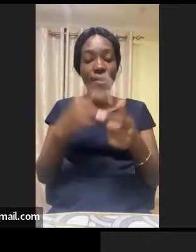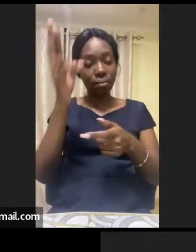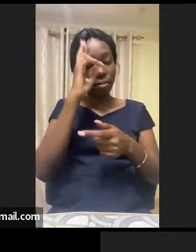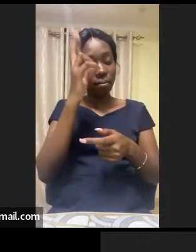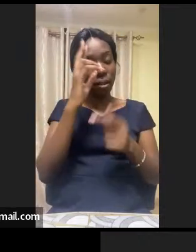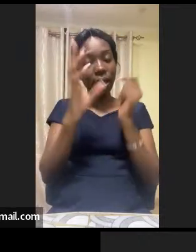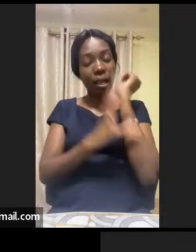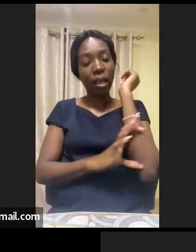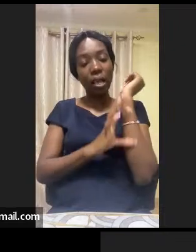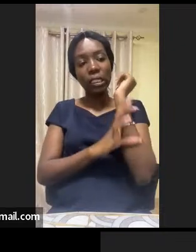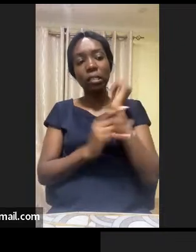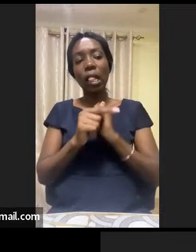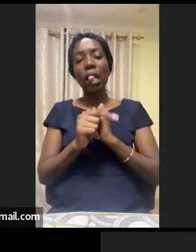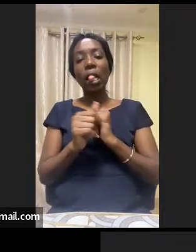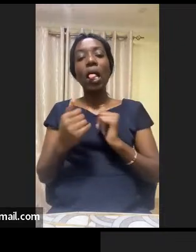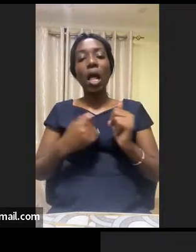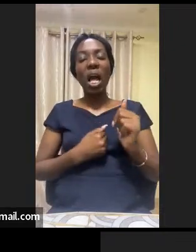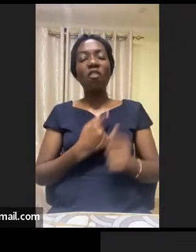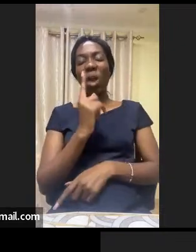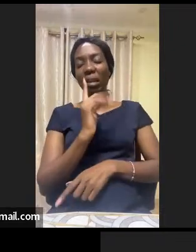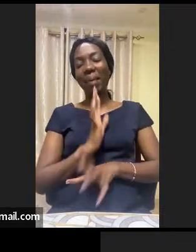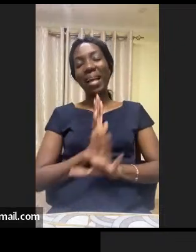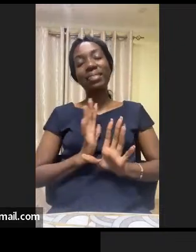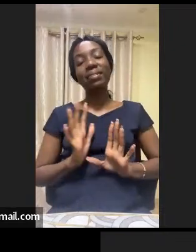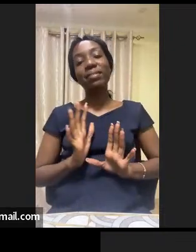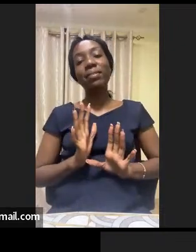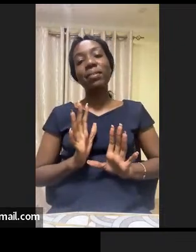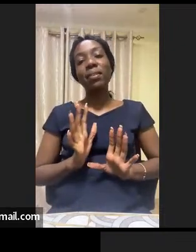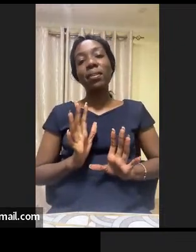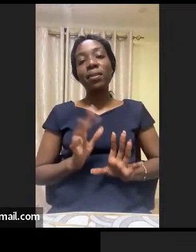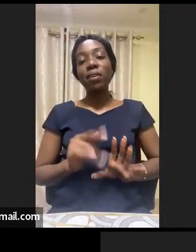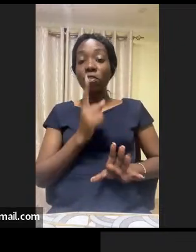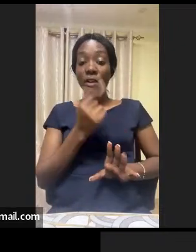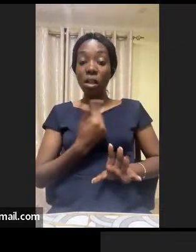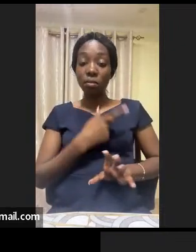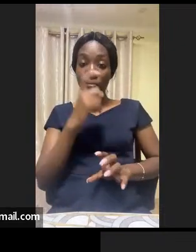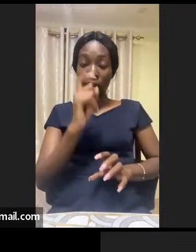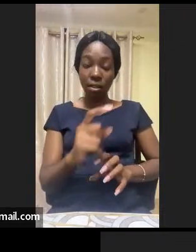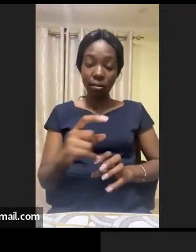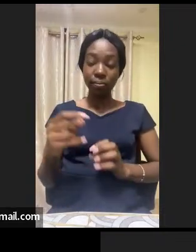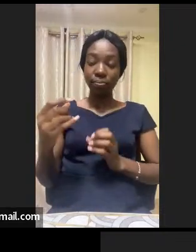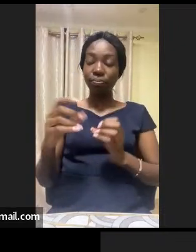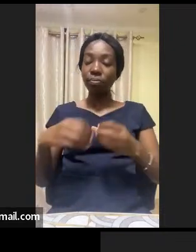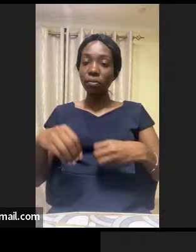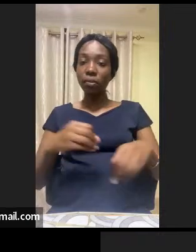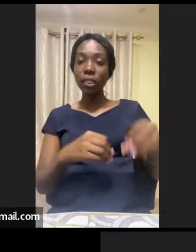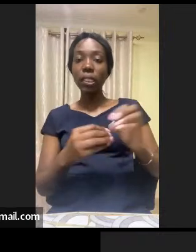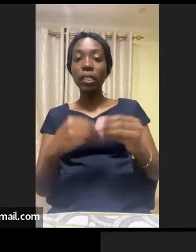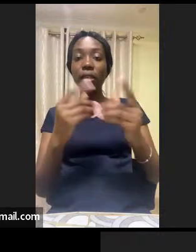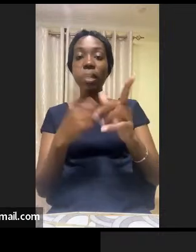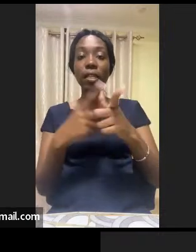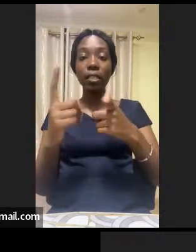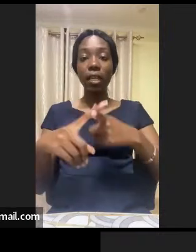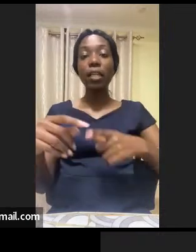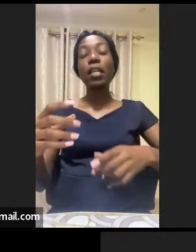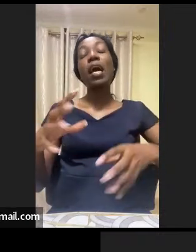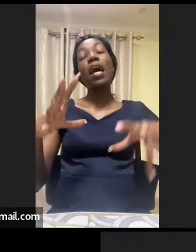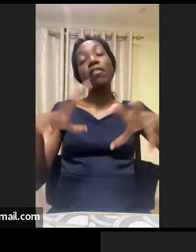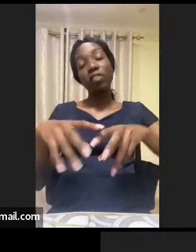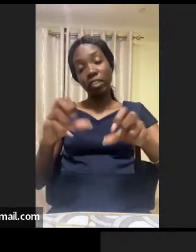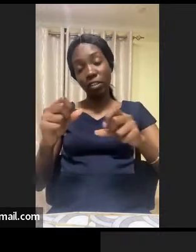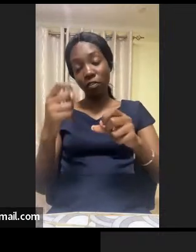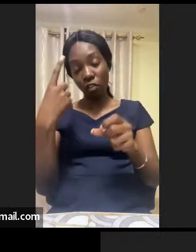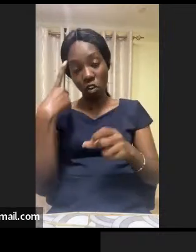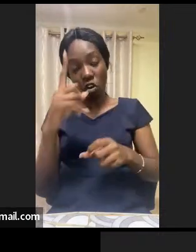country we have. Let's give ourselves a chance, and let's take advantage of our positions to make Kenya a